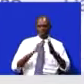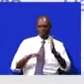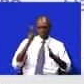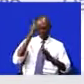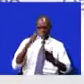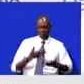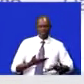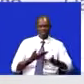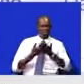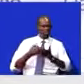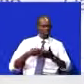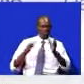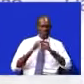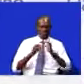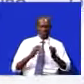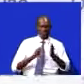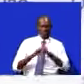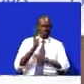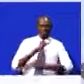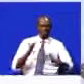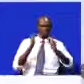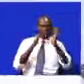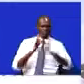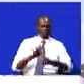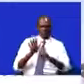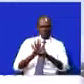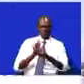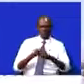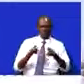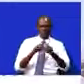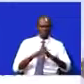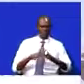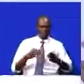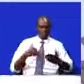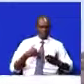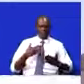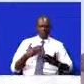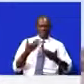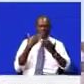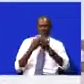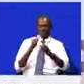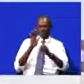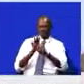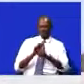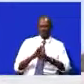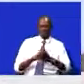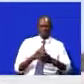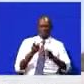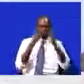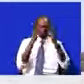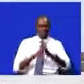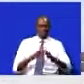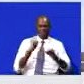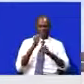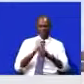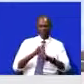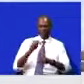nyal timo. Nyasaye mondo med gwedhe kendo miye ngima. Agone erokamano maduong' gima neno kawuono nanene kotime Nyando kendo